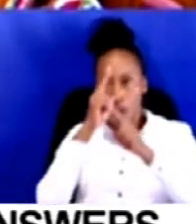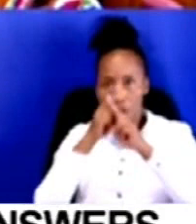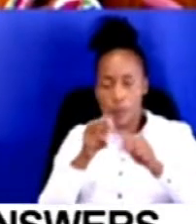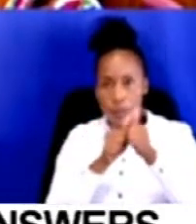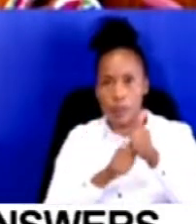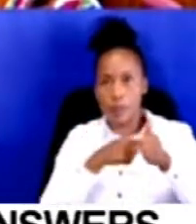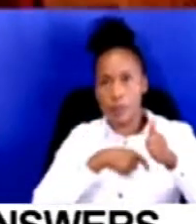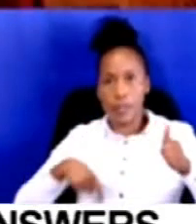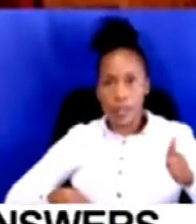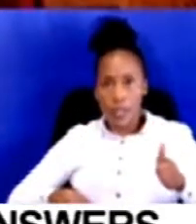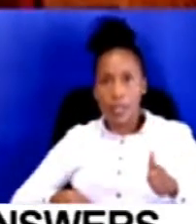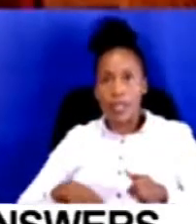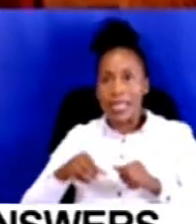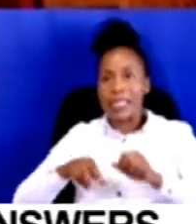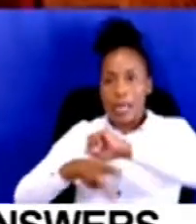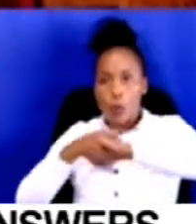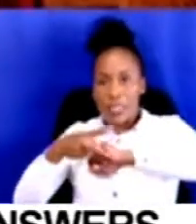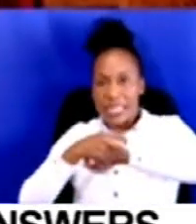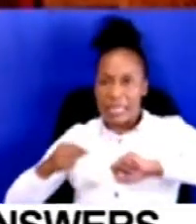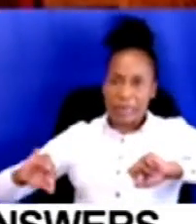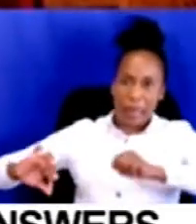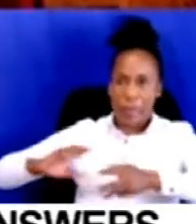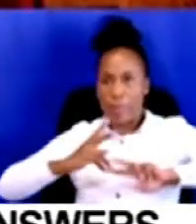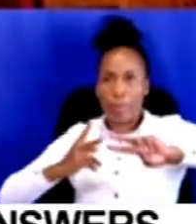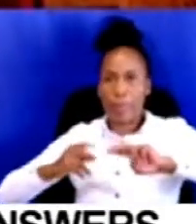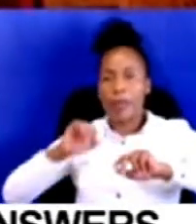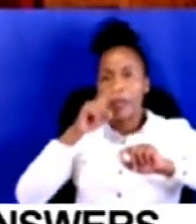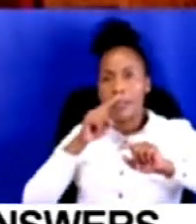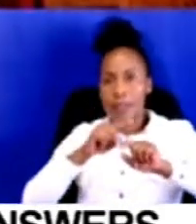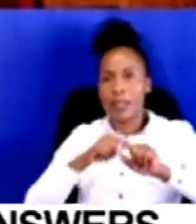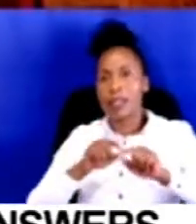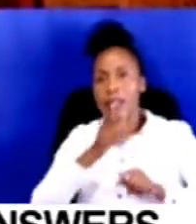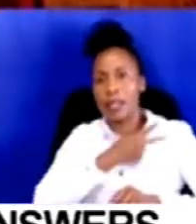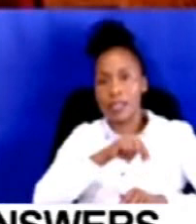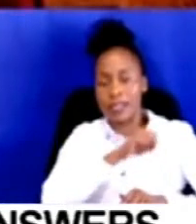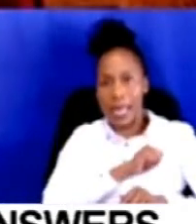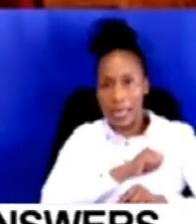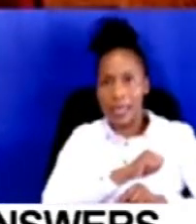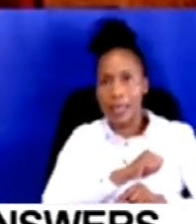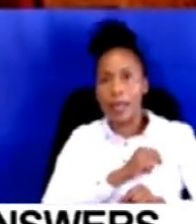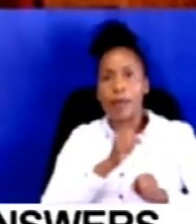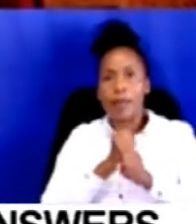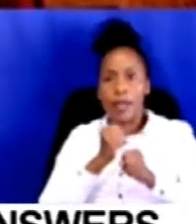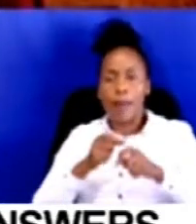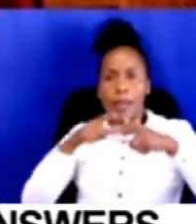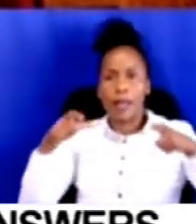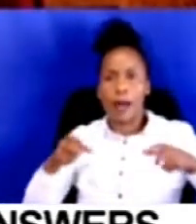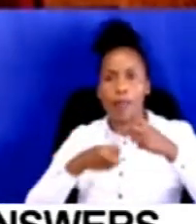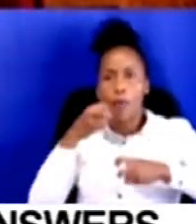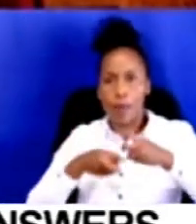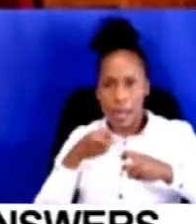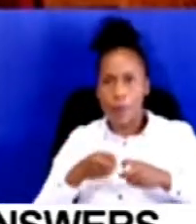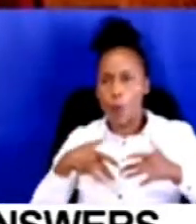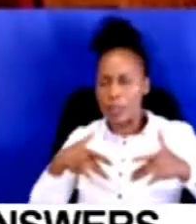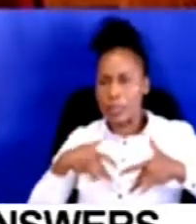and destruction in KZN exposed cracks in social cohesion and point to a bigger problem concerning unity of